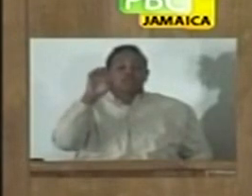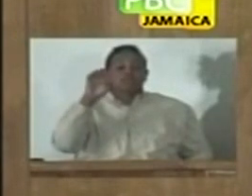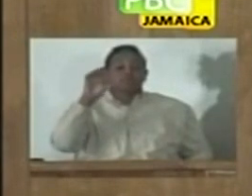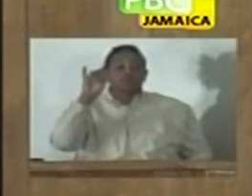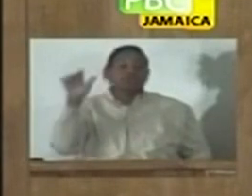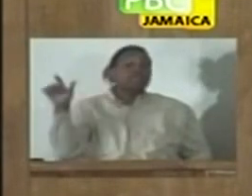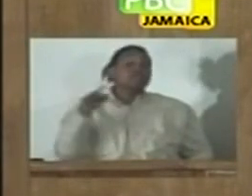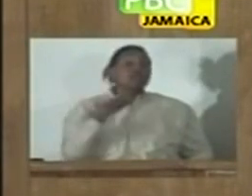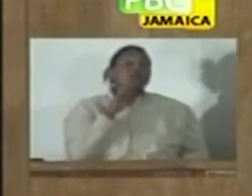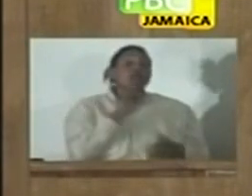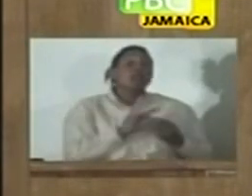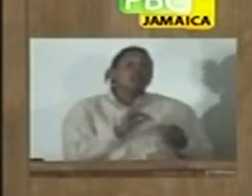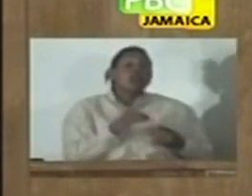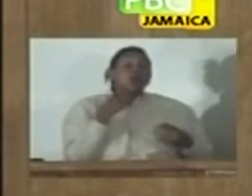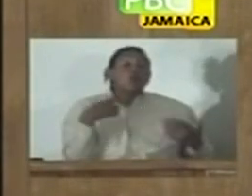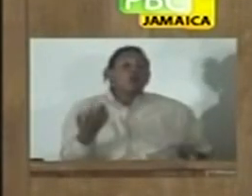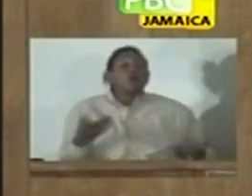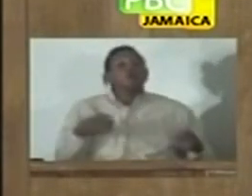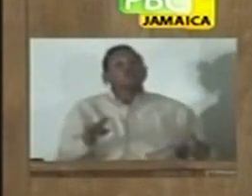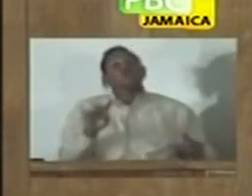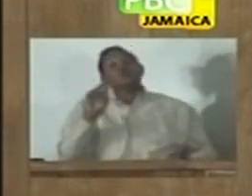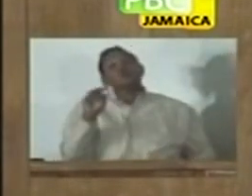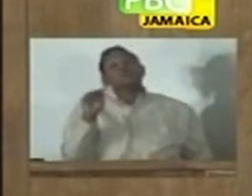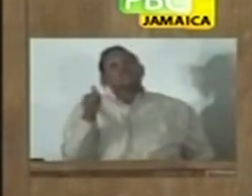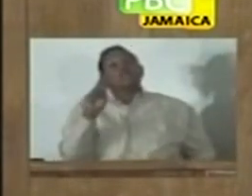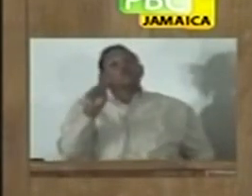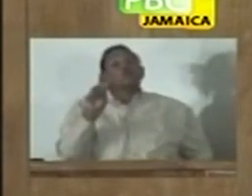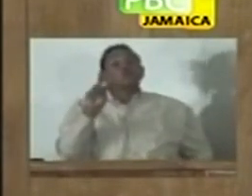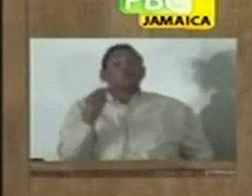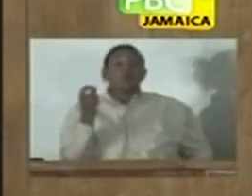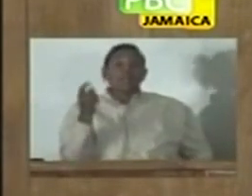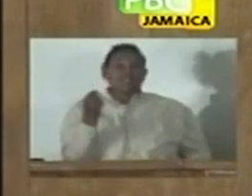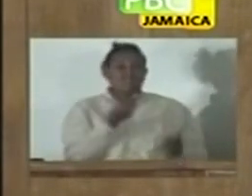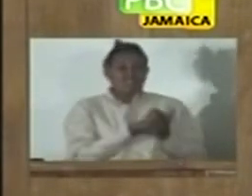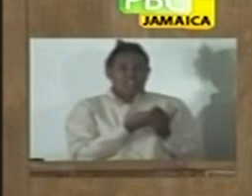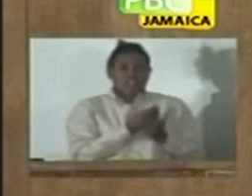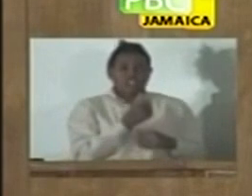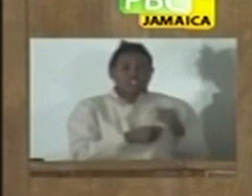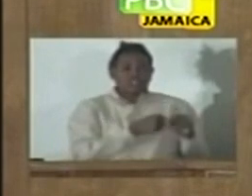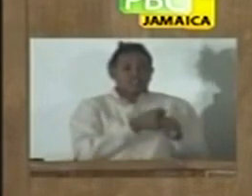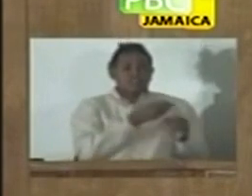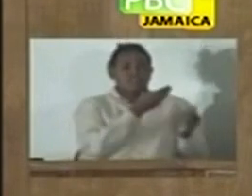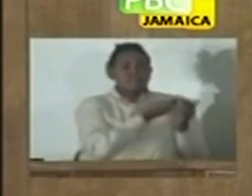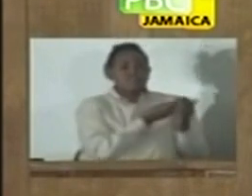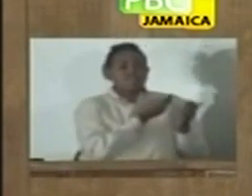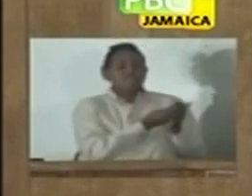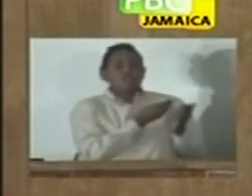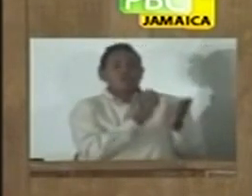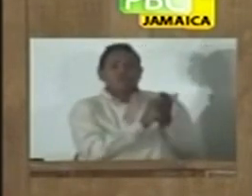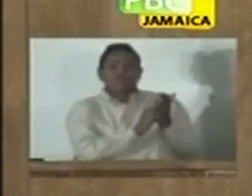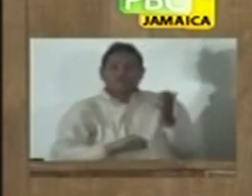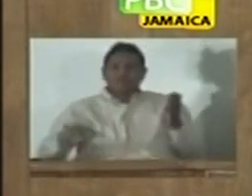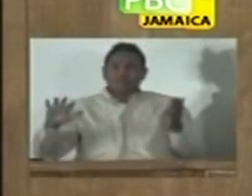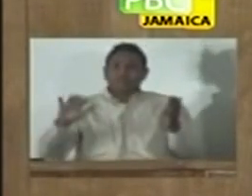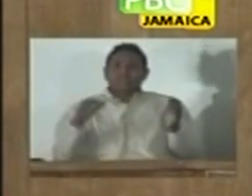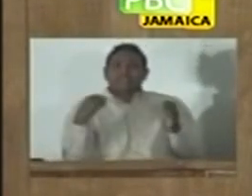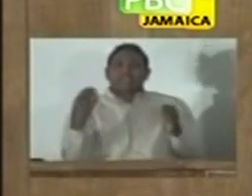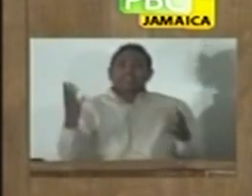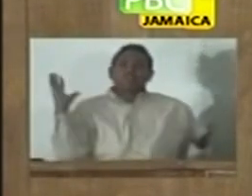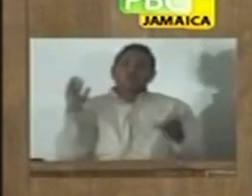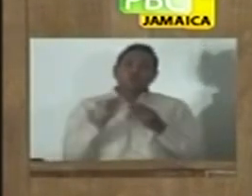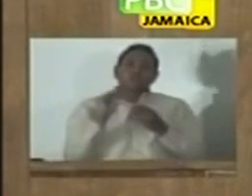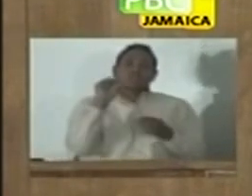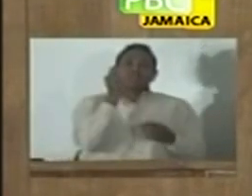went on to say, during 2010-2011 fiscal year, the fund dispersed a total of 10 billion